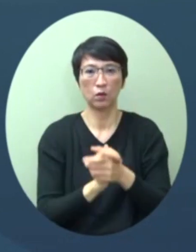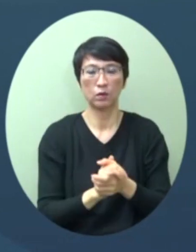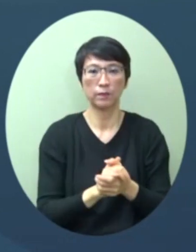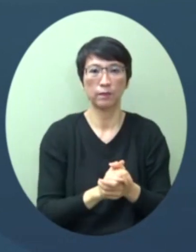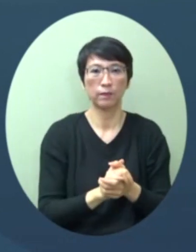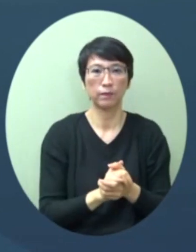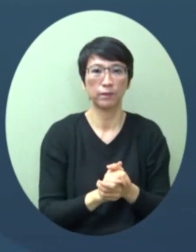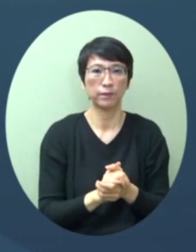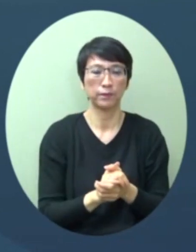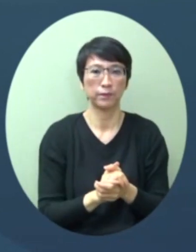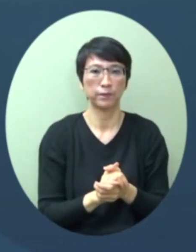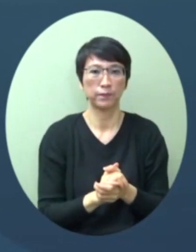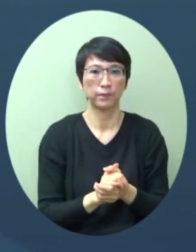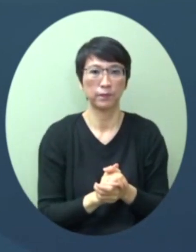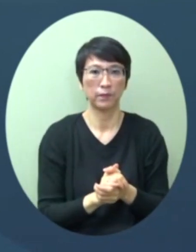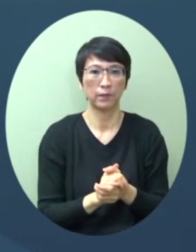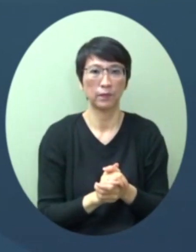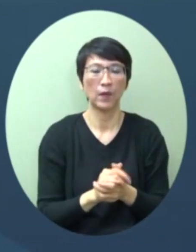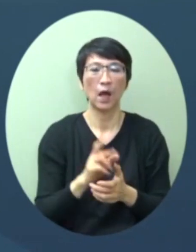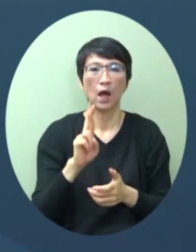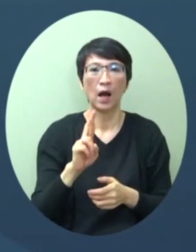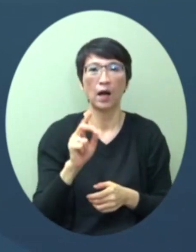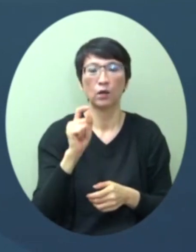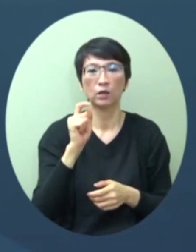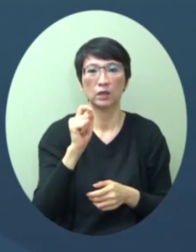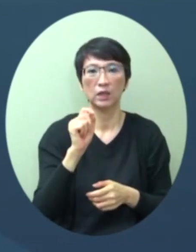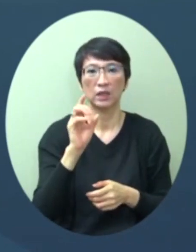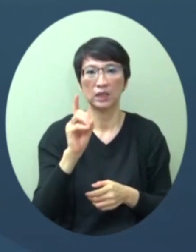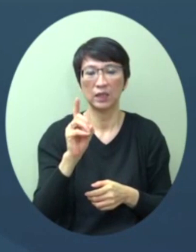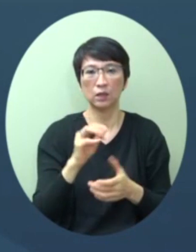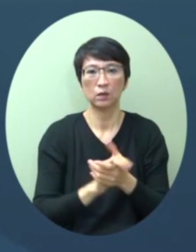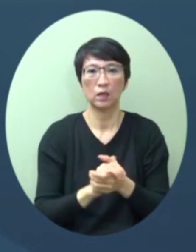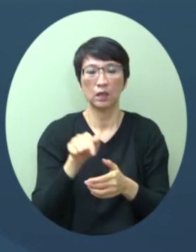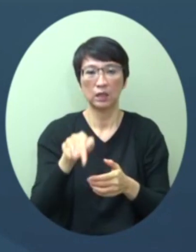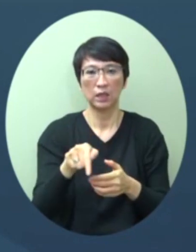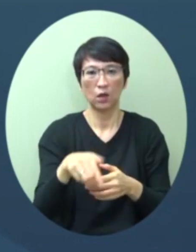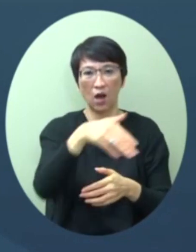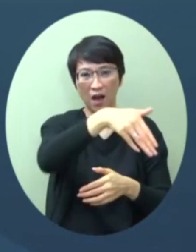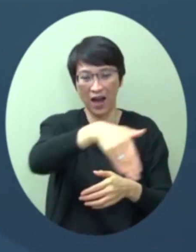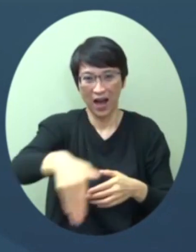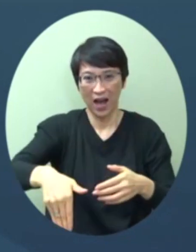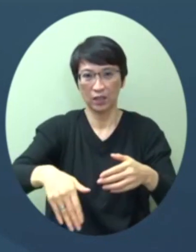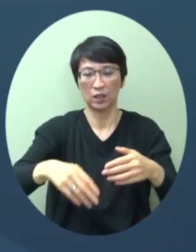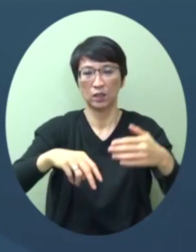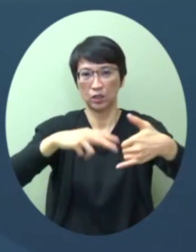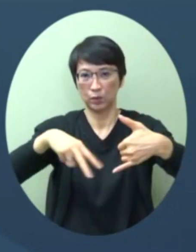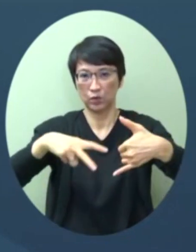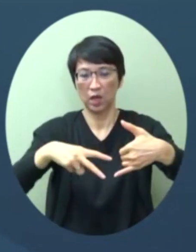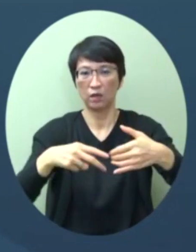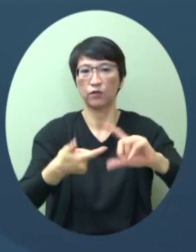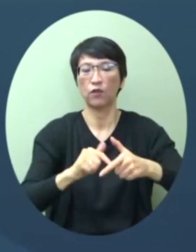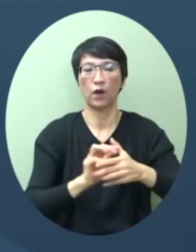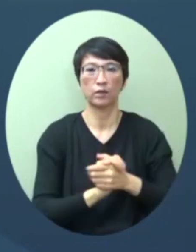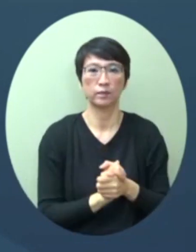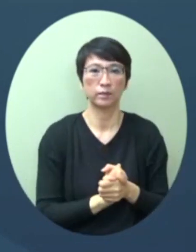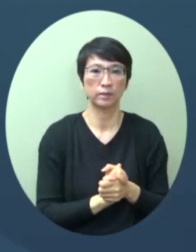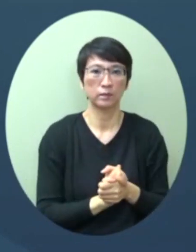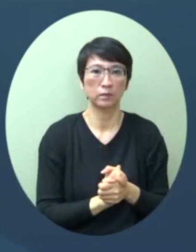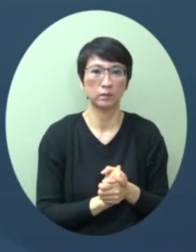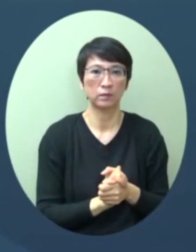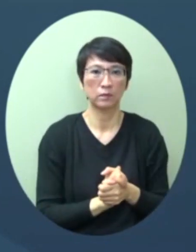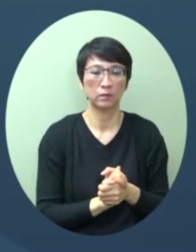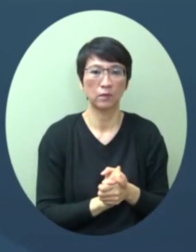restricted testing declaration so we prohibit people from leaving their building until everybody has been tested